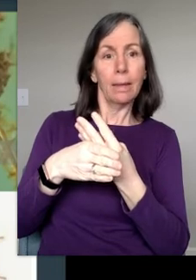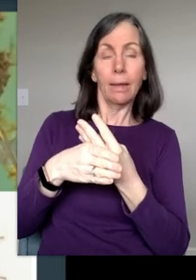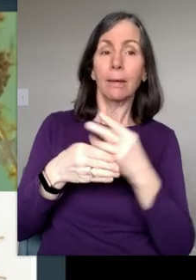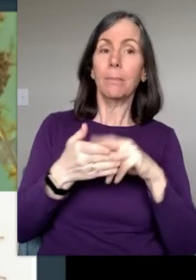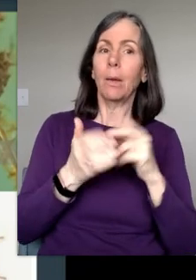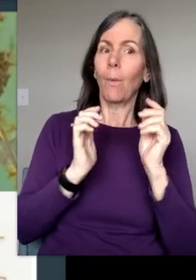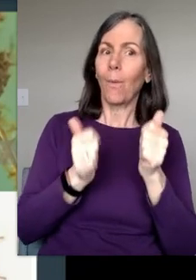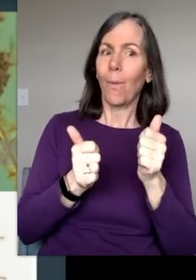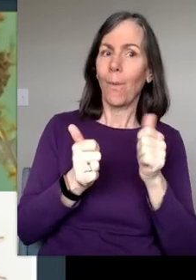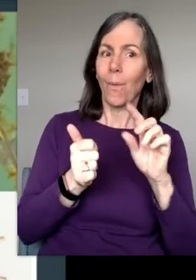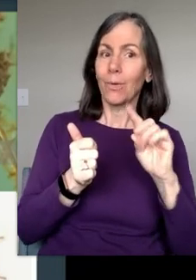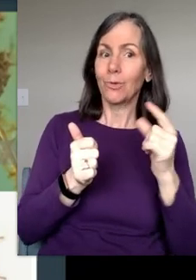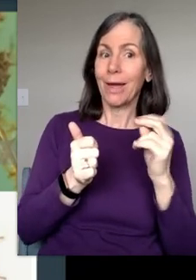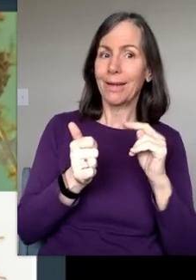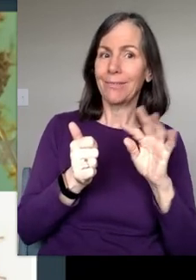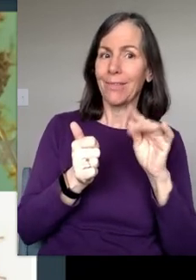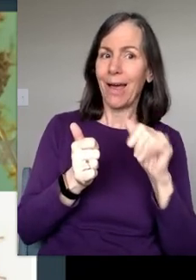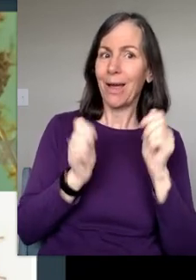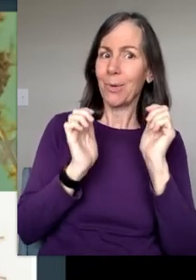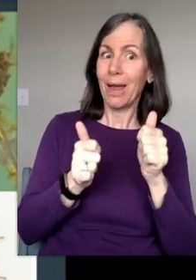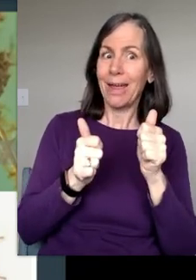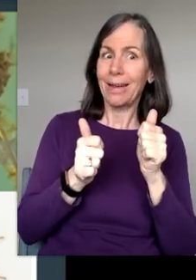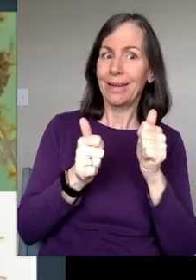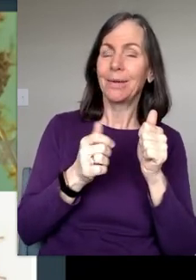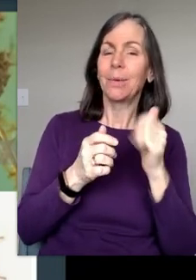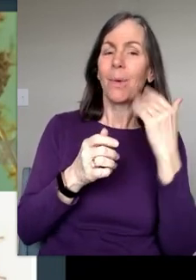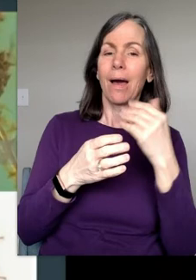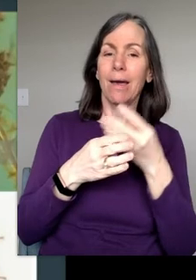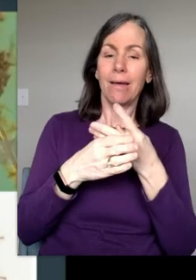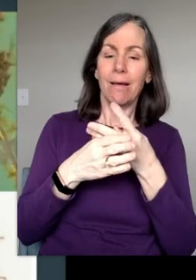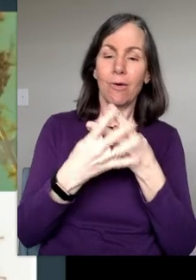dragonfly, bad for the stickleback.